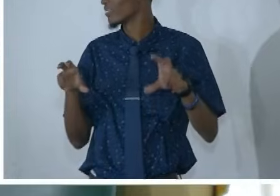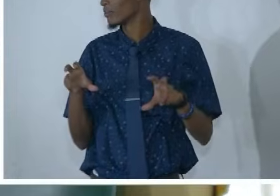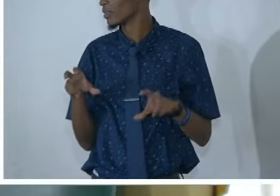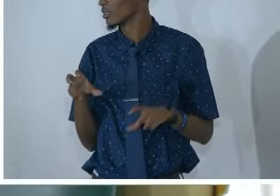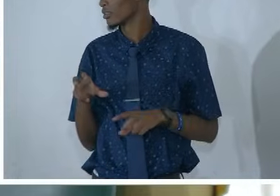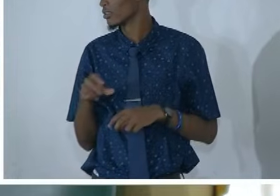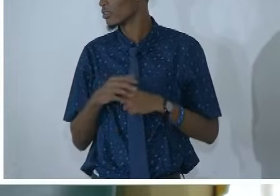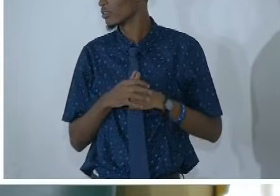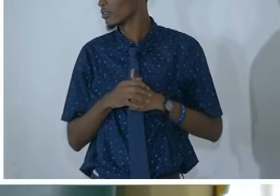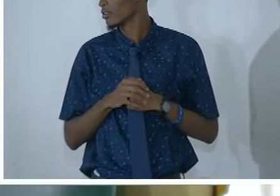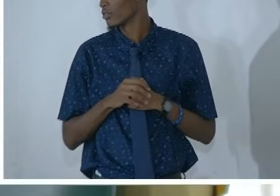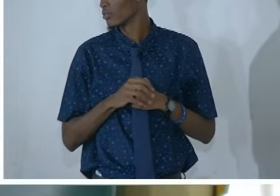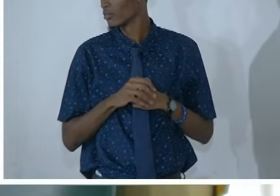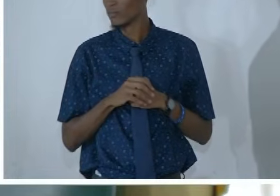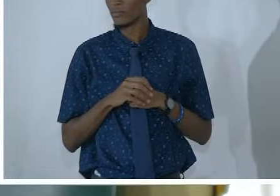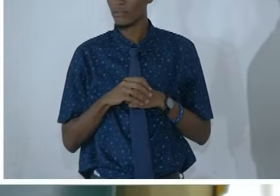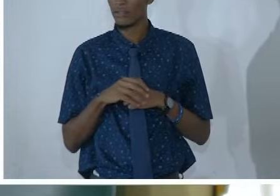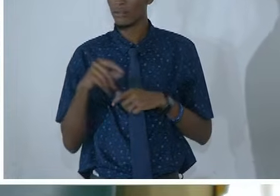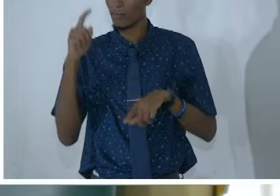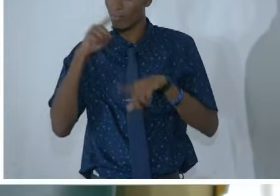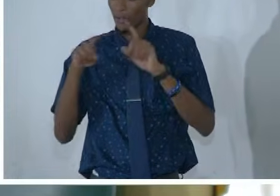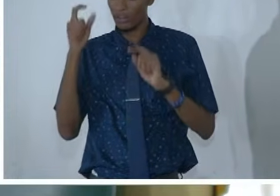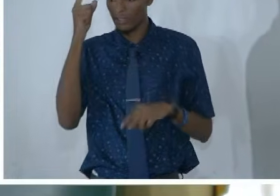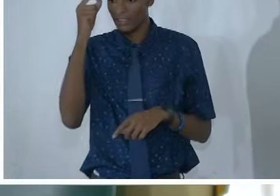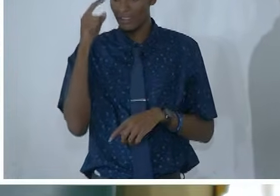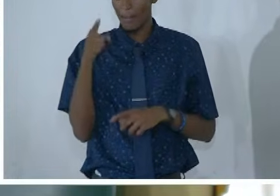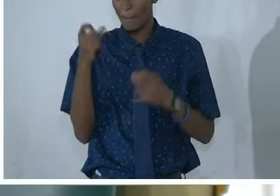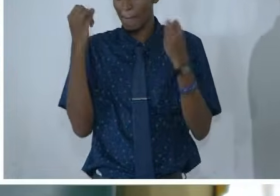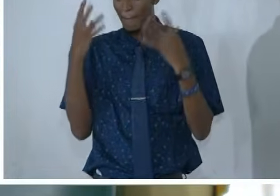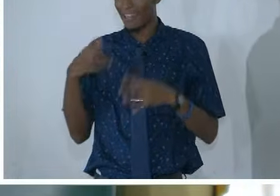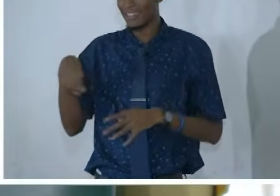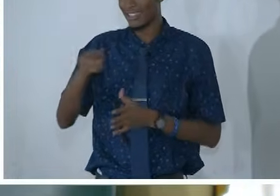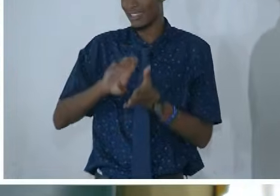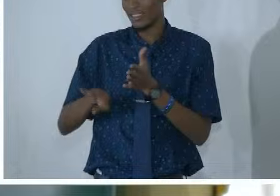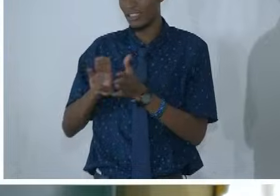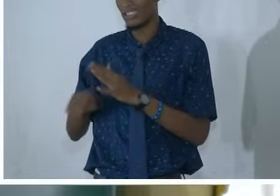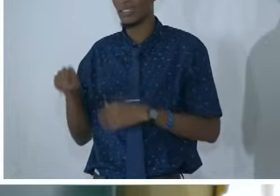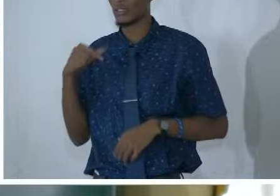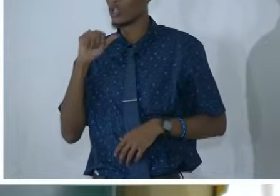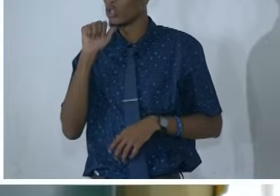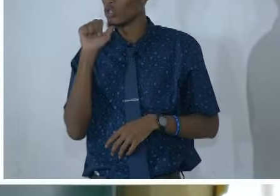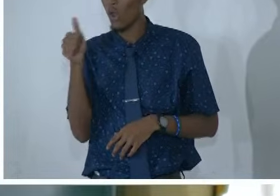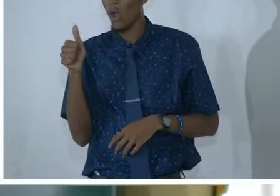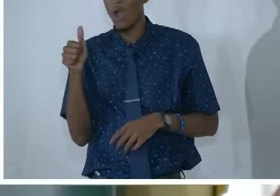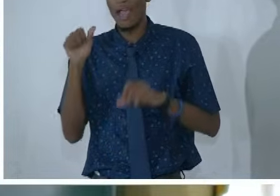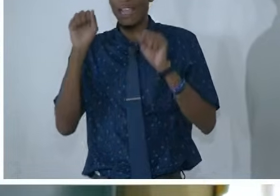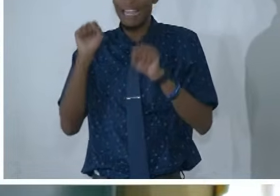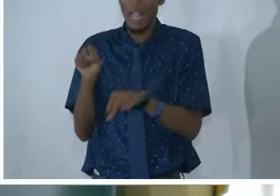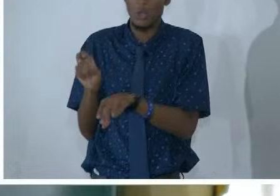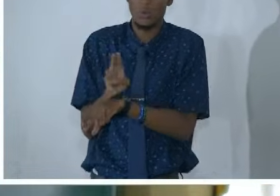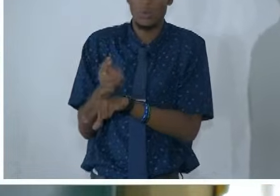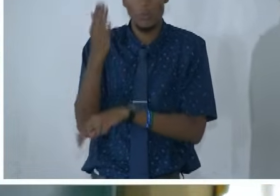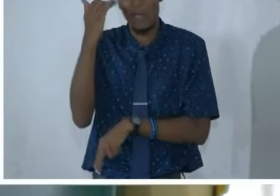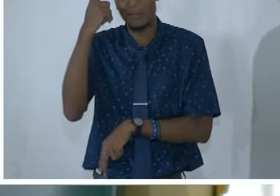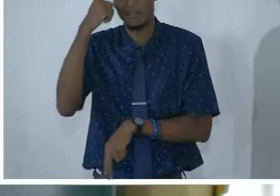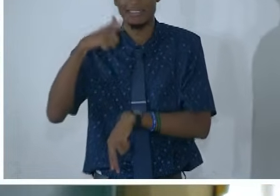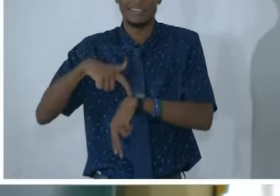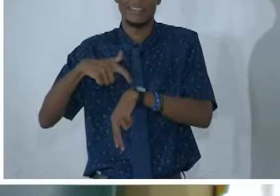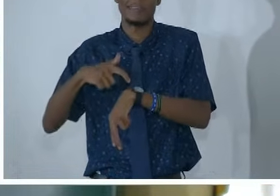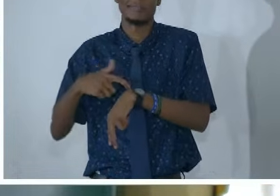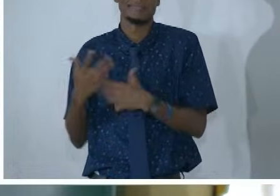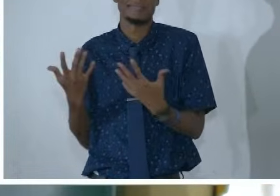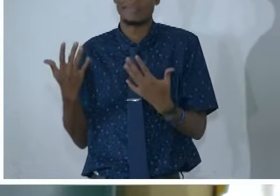number of those concessions they were not able to utilize because it had stopped, right?